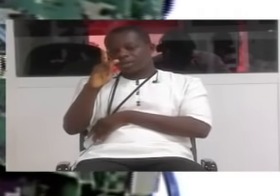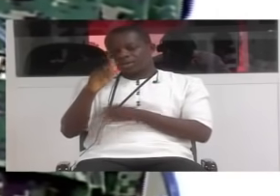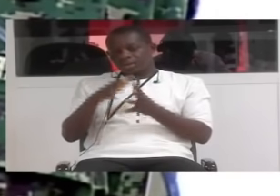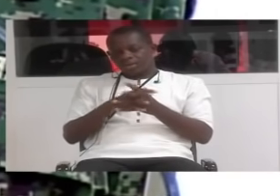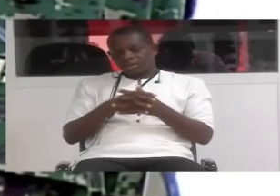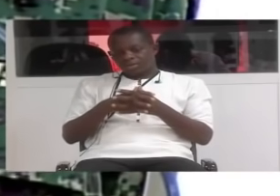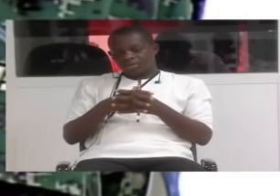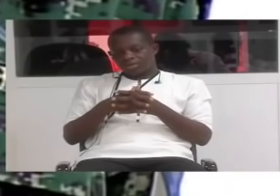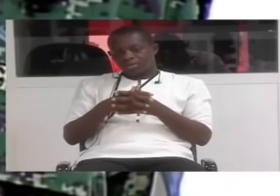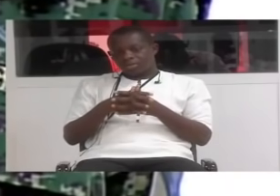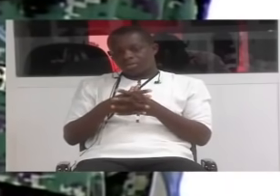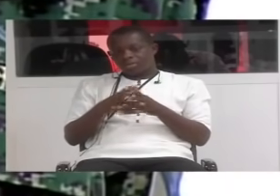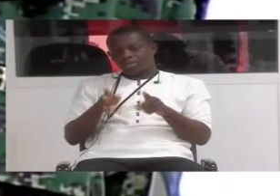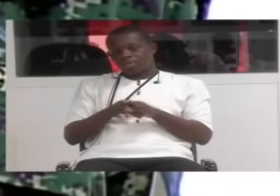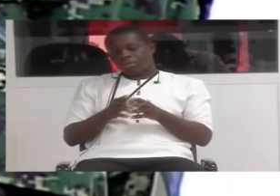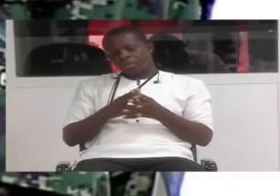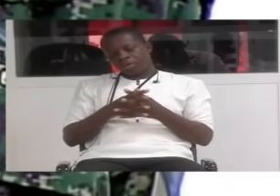Serekunda. Traveled through